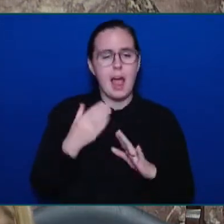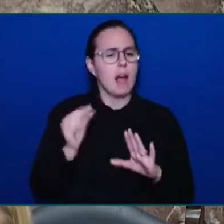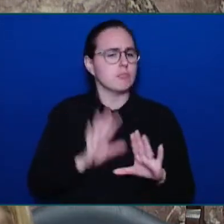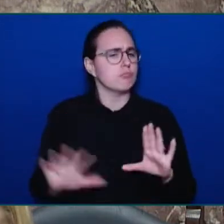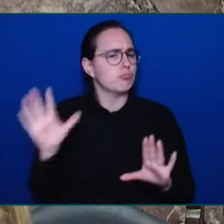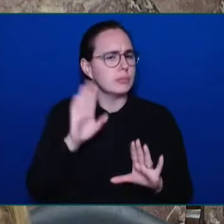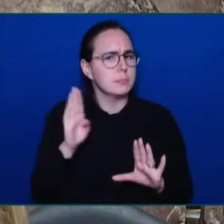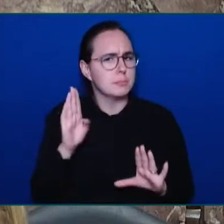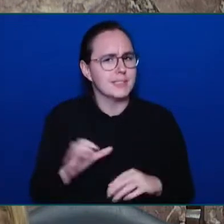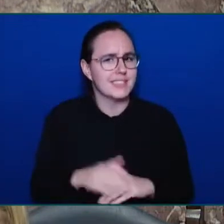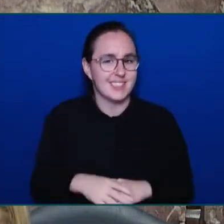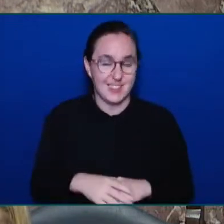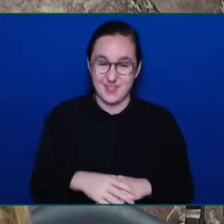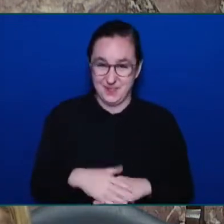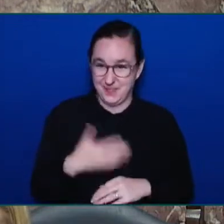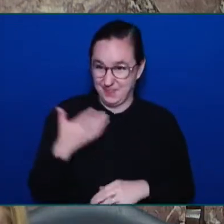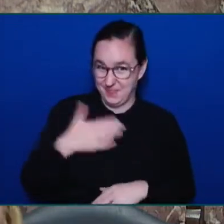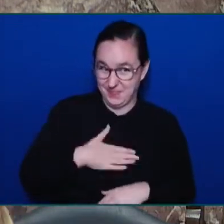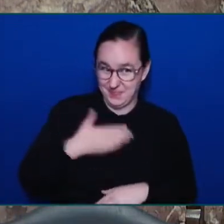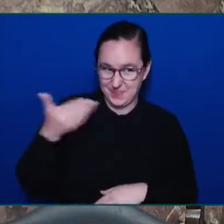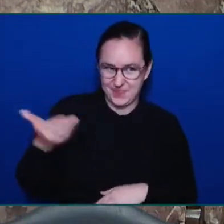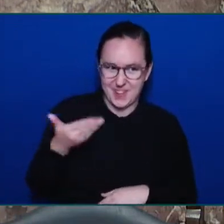welcome?